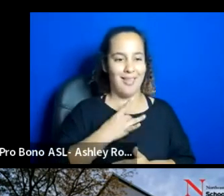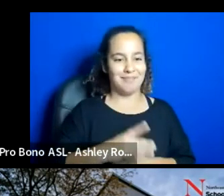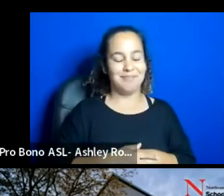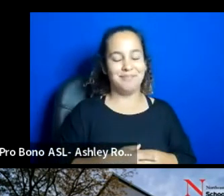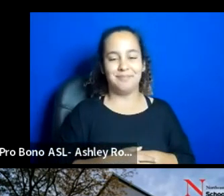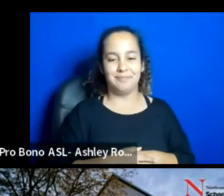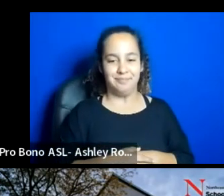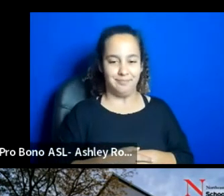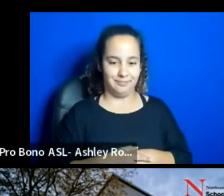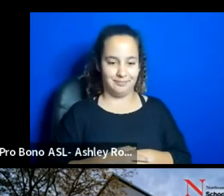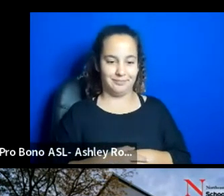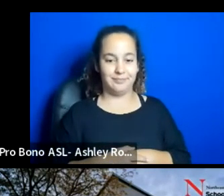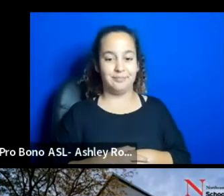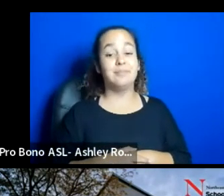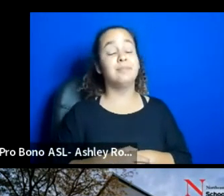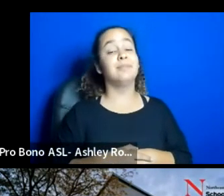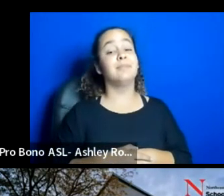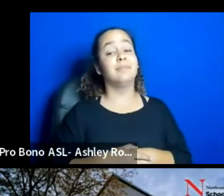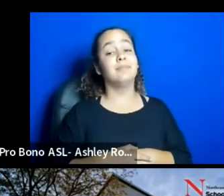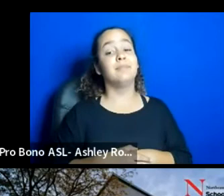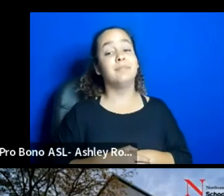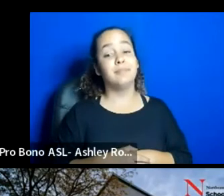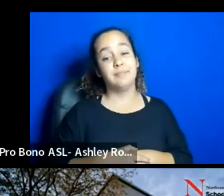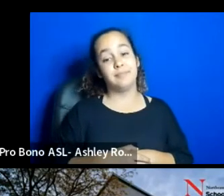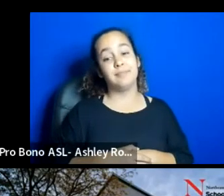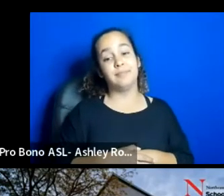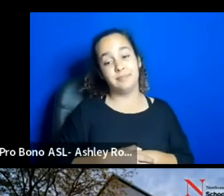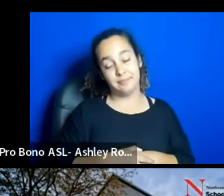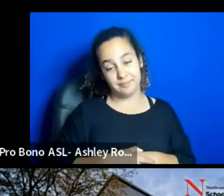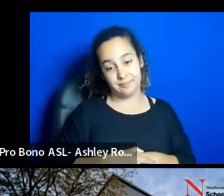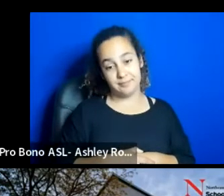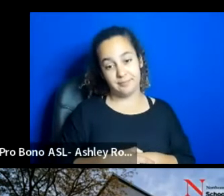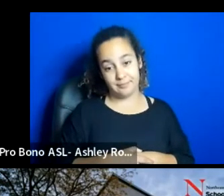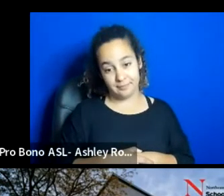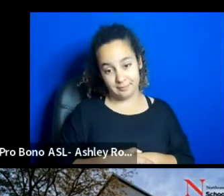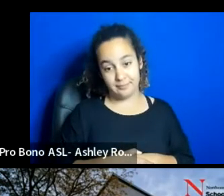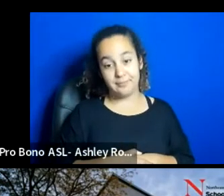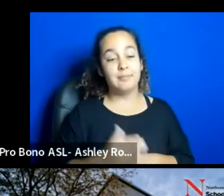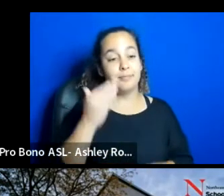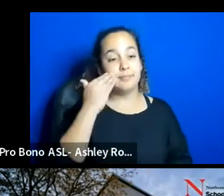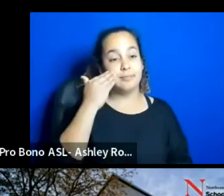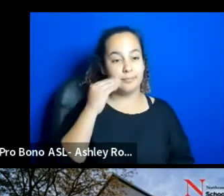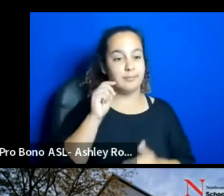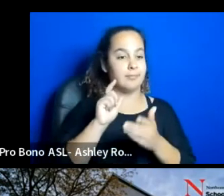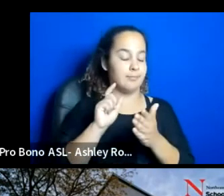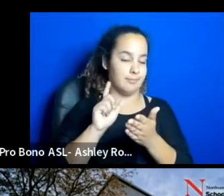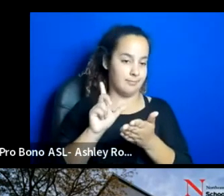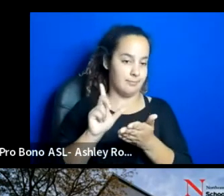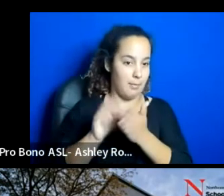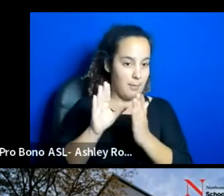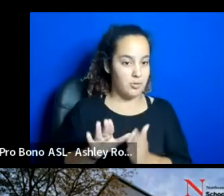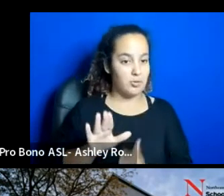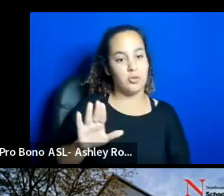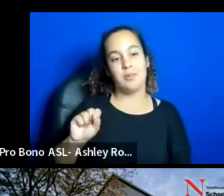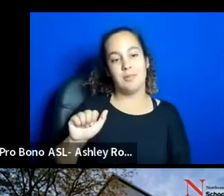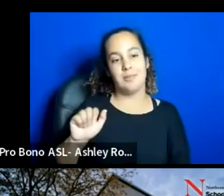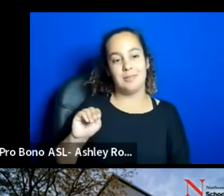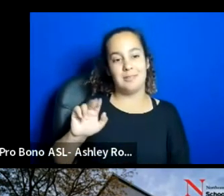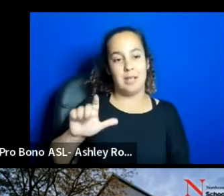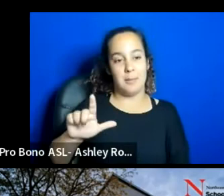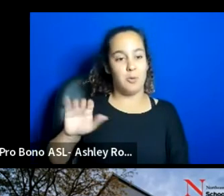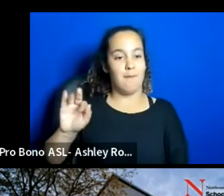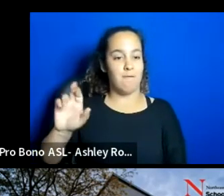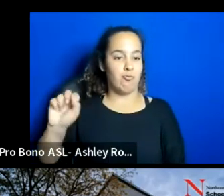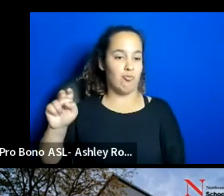So one, I found it fascinating that what gave the play publisher Samuel French and Sons such a competitive advantage over their